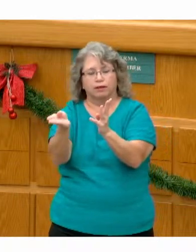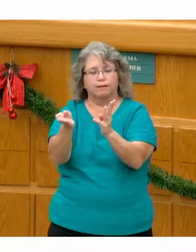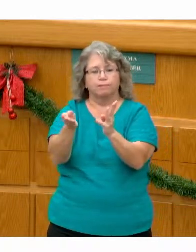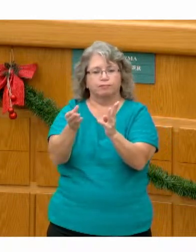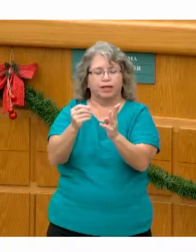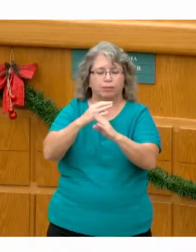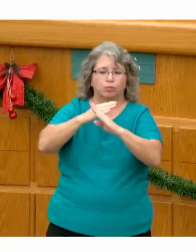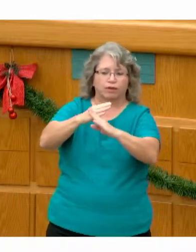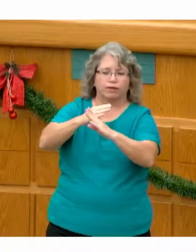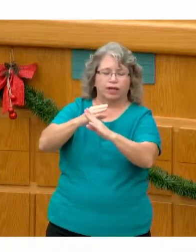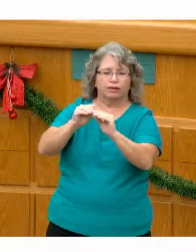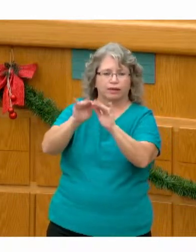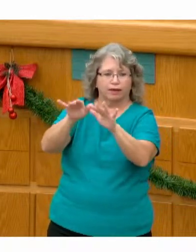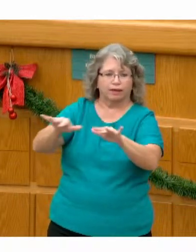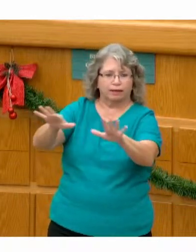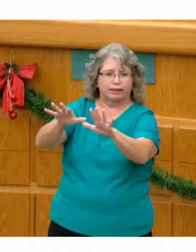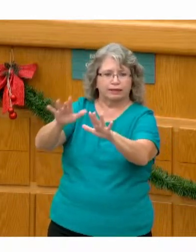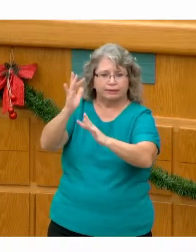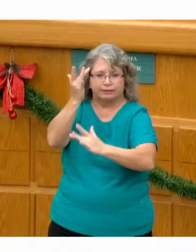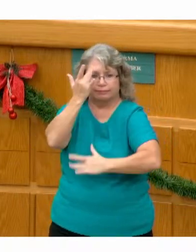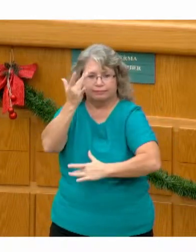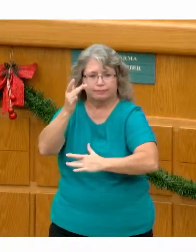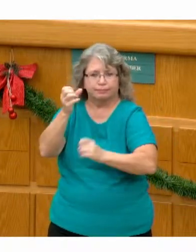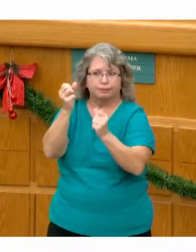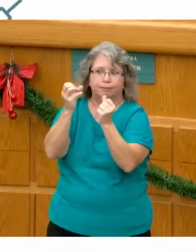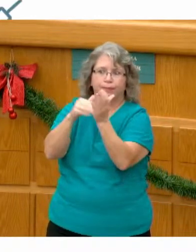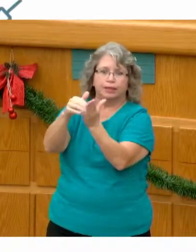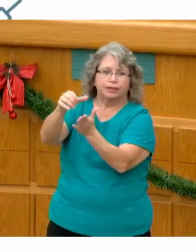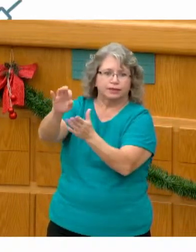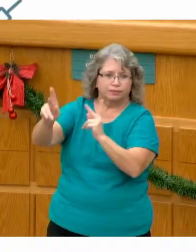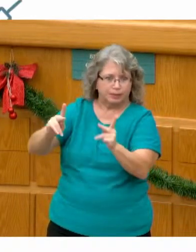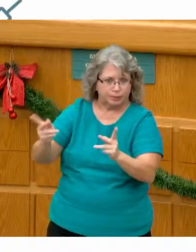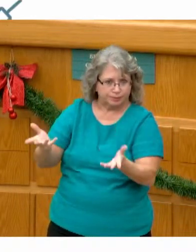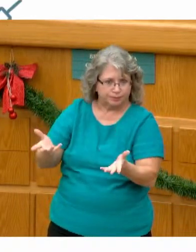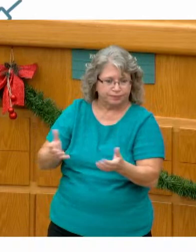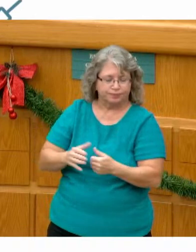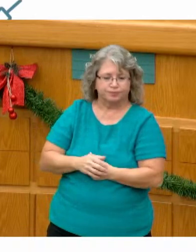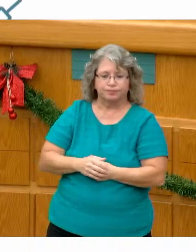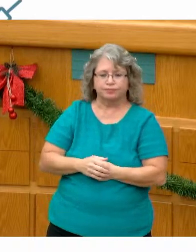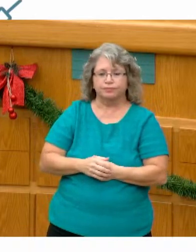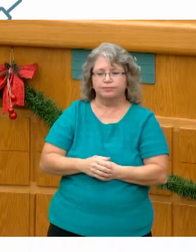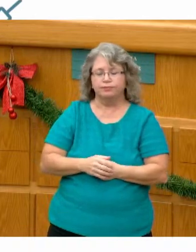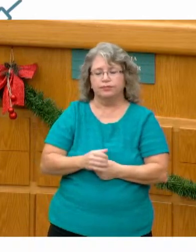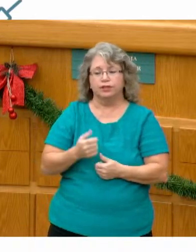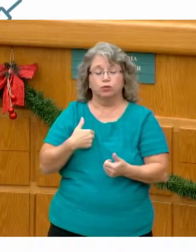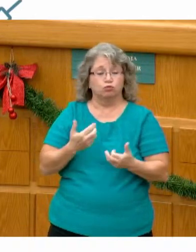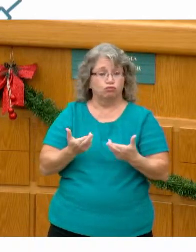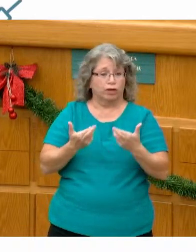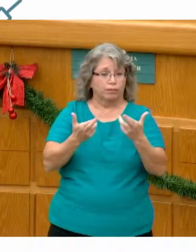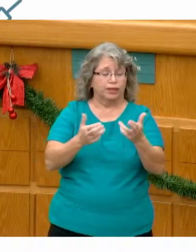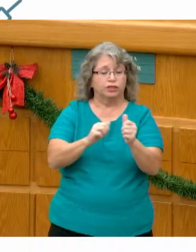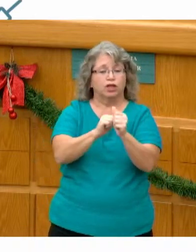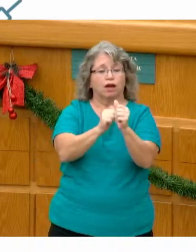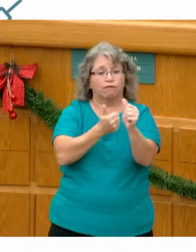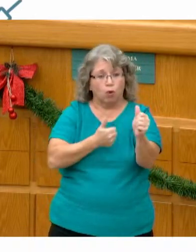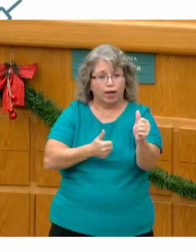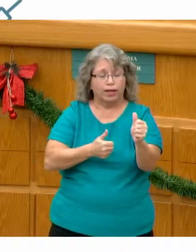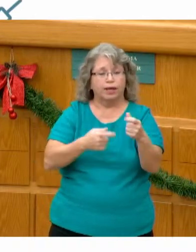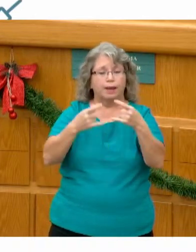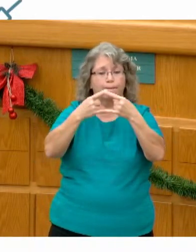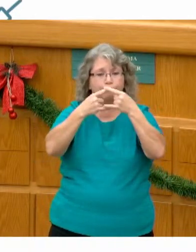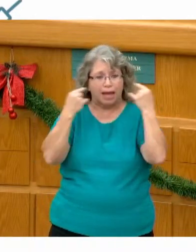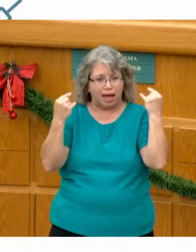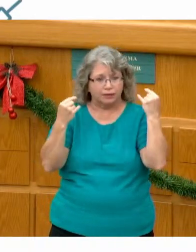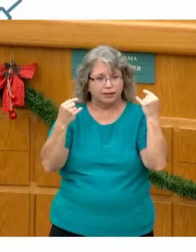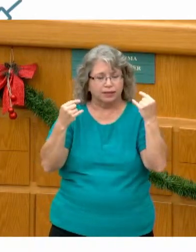infecting millions of people. All right, so recommendations: avoid, mask, vax. It's as simple as